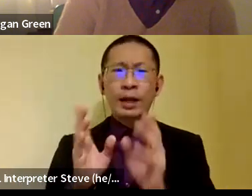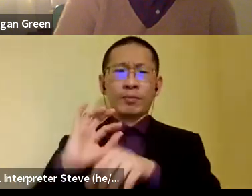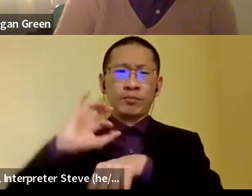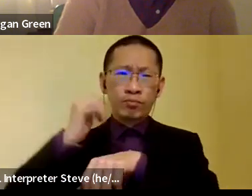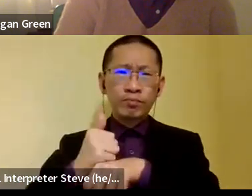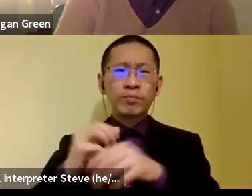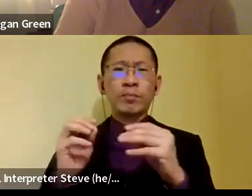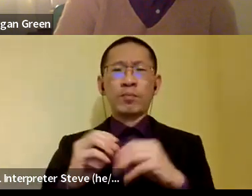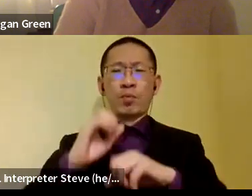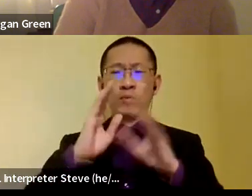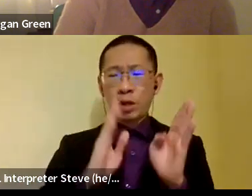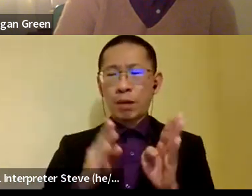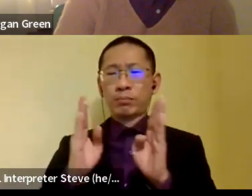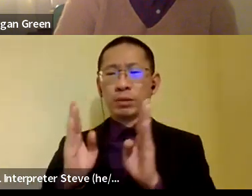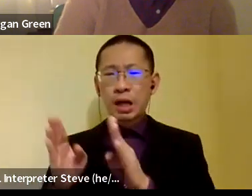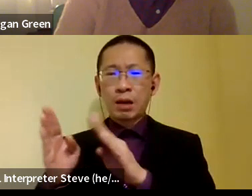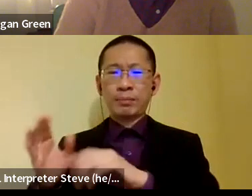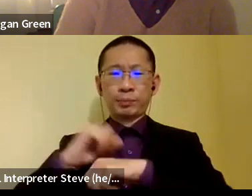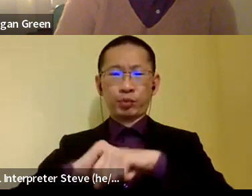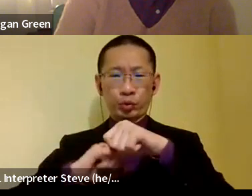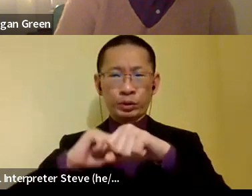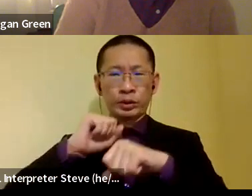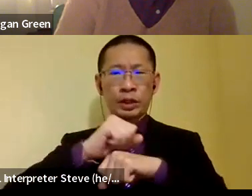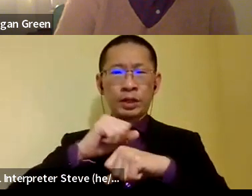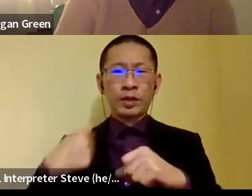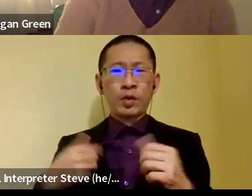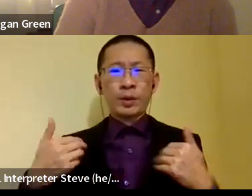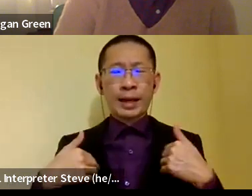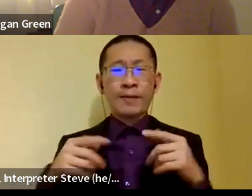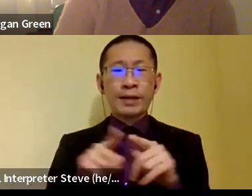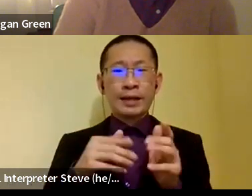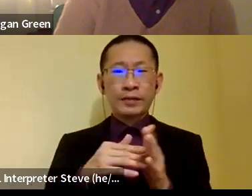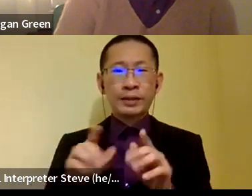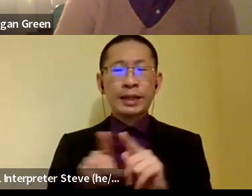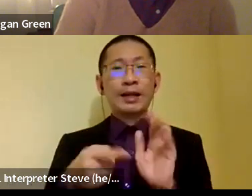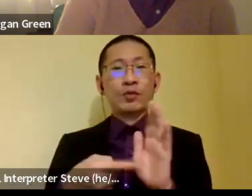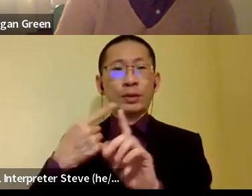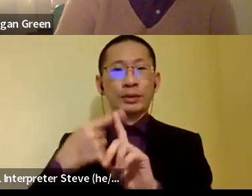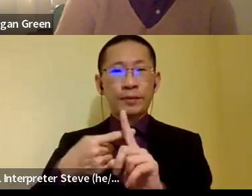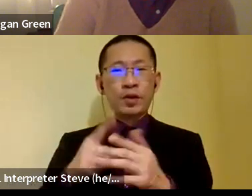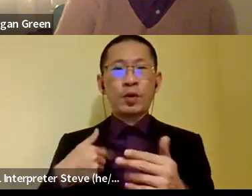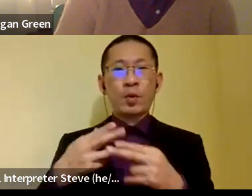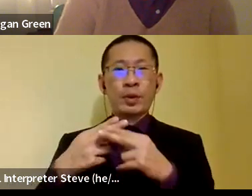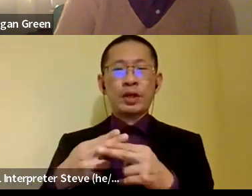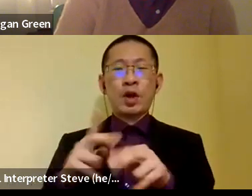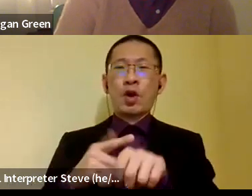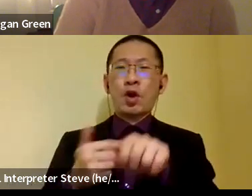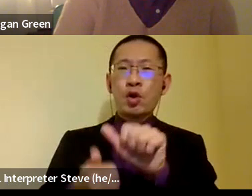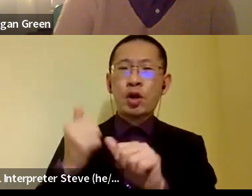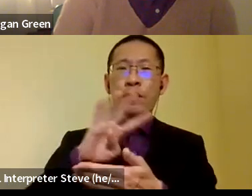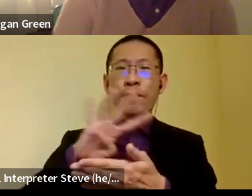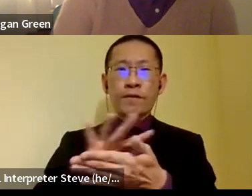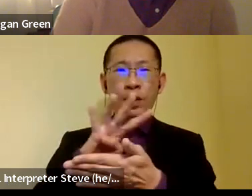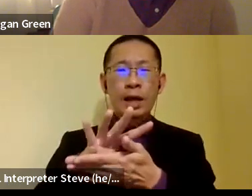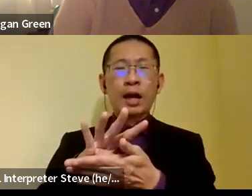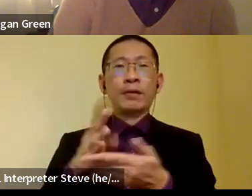more structured. And then we would like to have as frequently as once a month, what we're calling sort of much longer, 4-hour, maybe